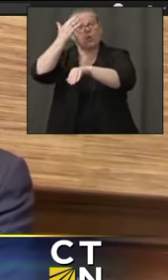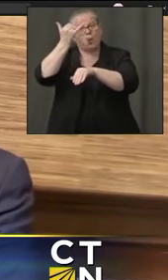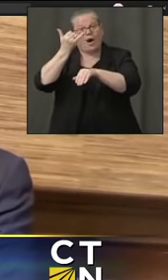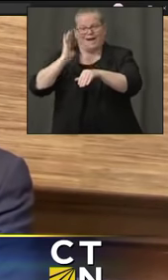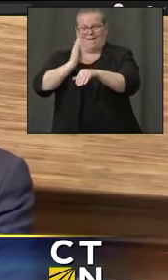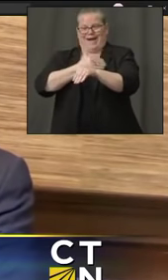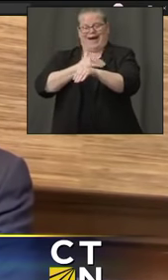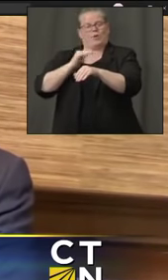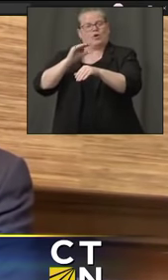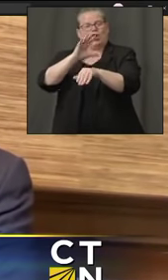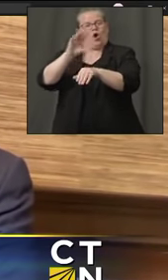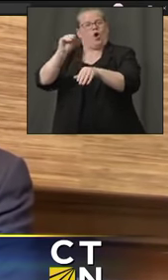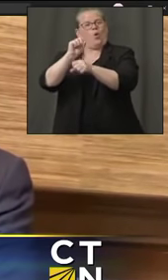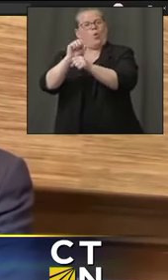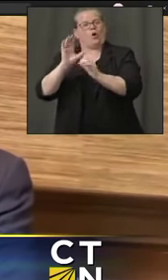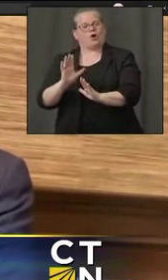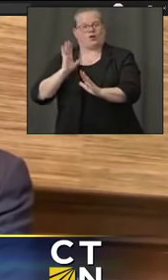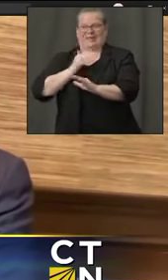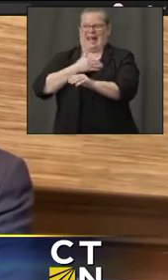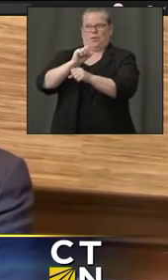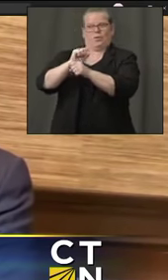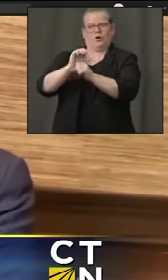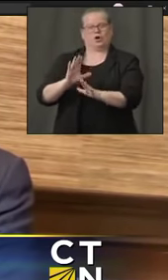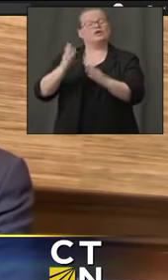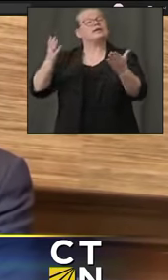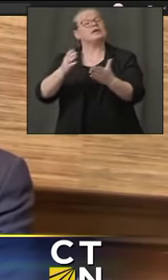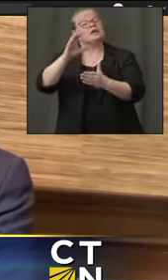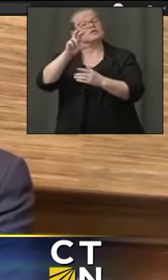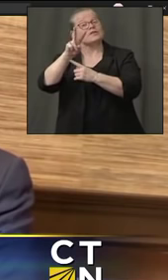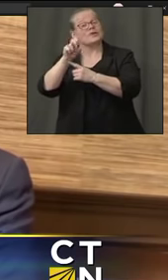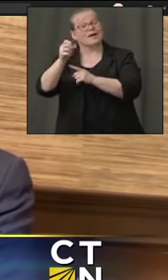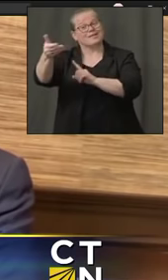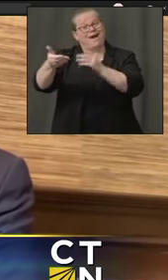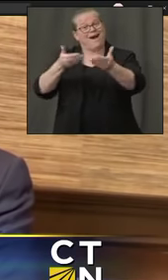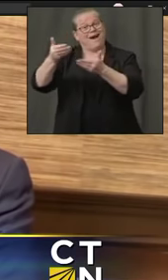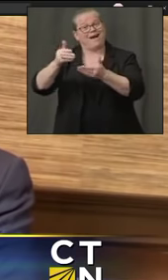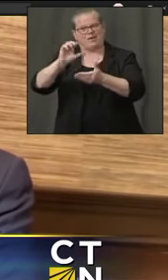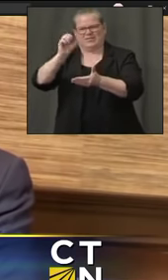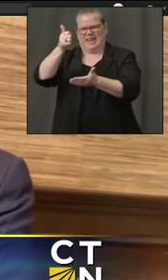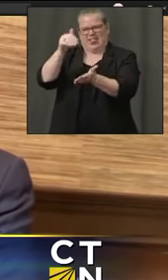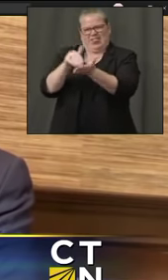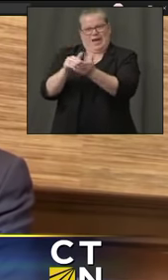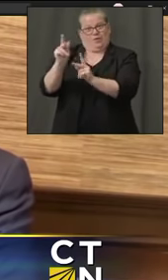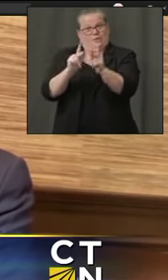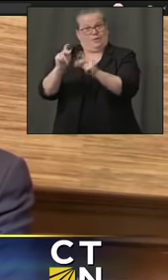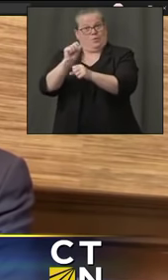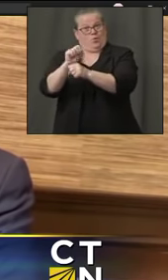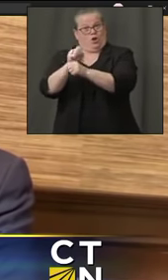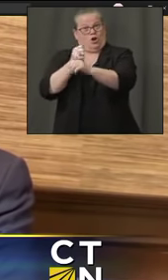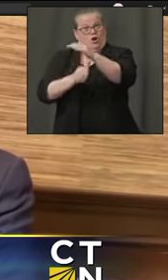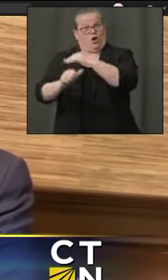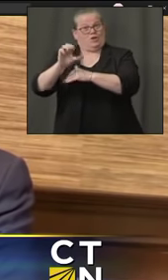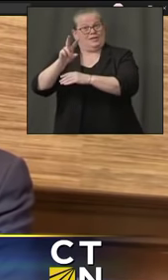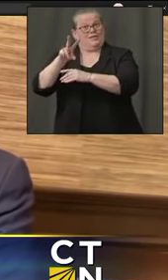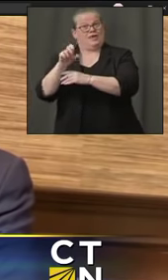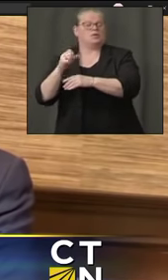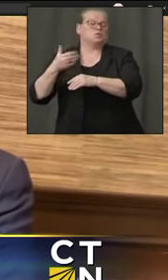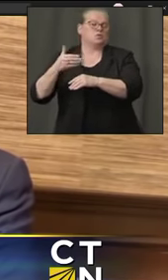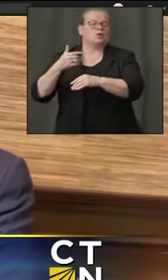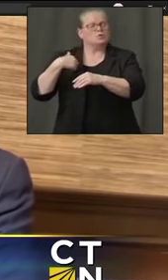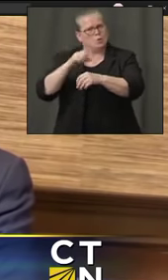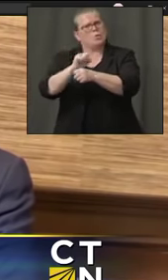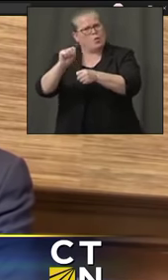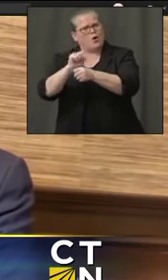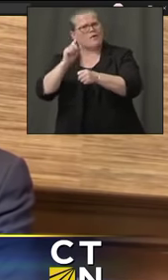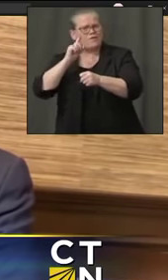our colleagues are in Connecticut residents, working hard each and every day on behalf of the folks in Connecticut to make